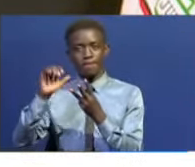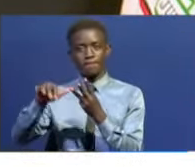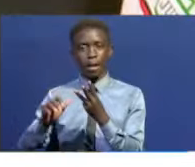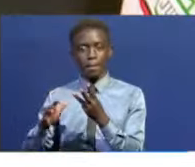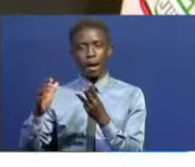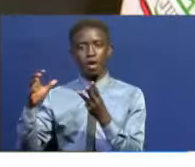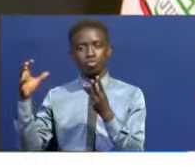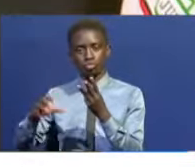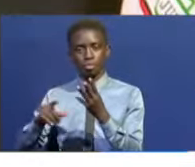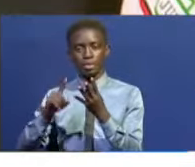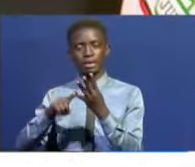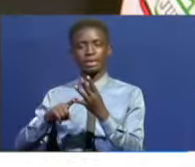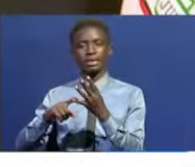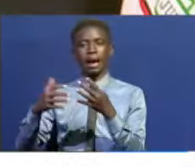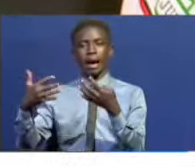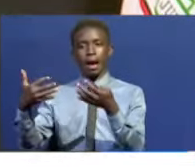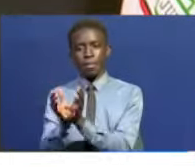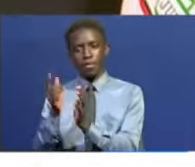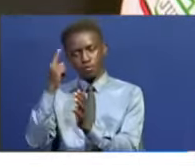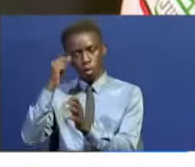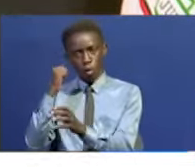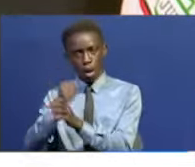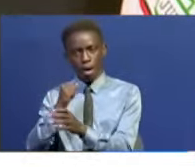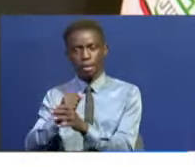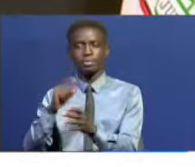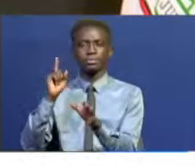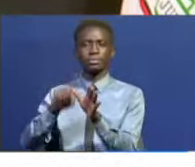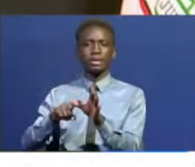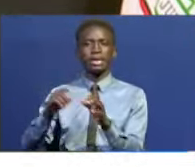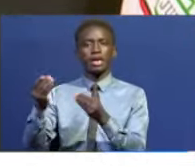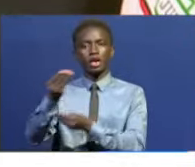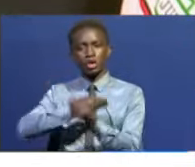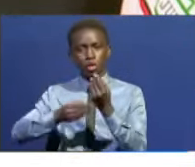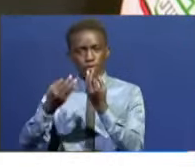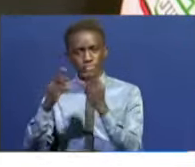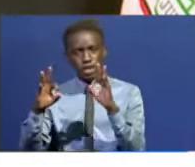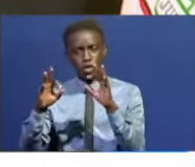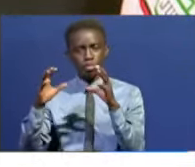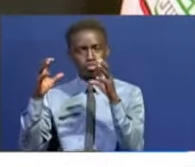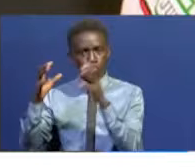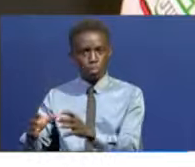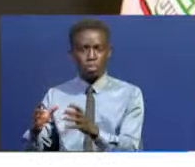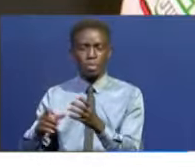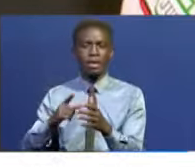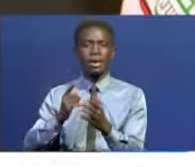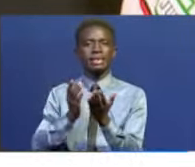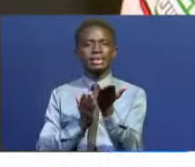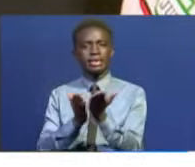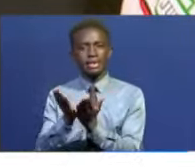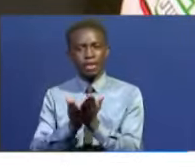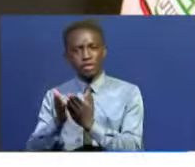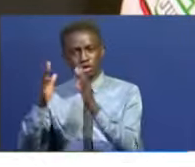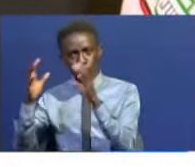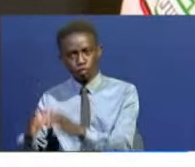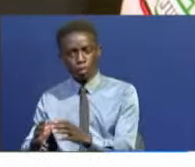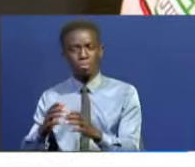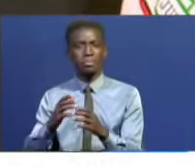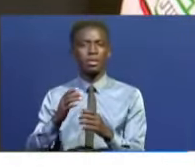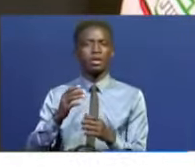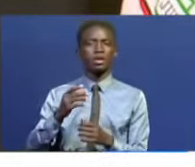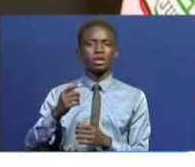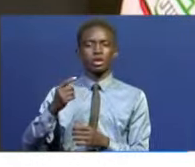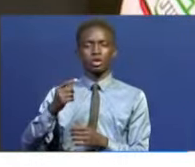Kazi, Communist Party, Economic Freedom Party, the Service Party, Tujibebe wa Kenya